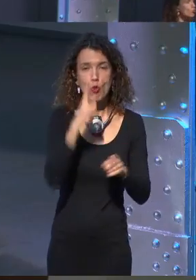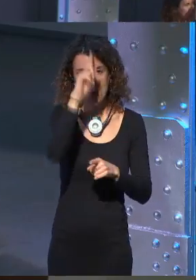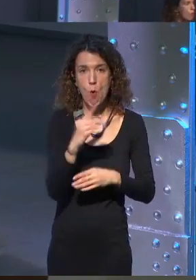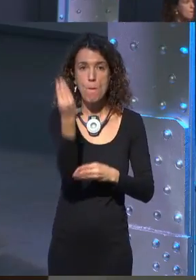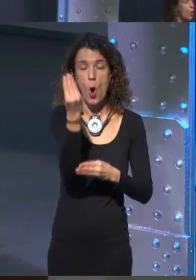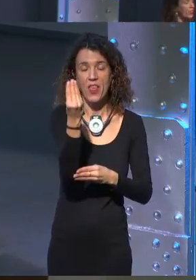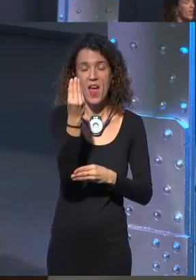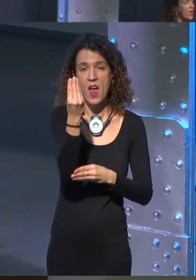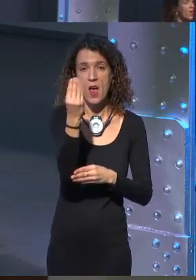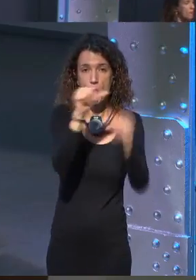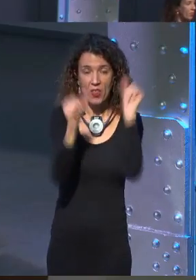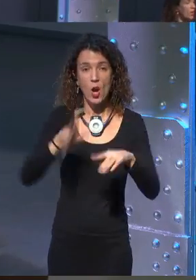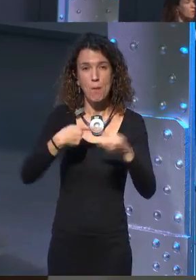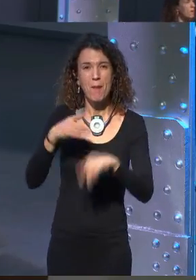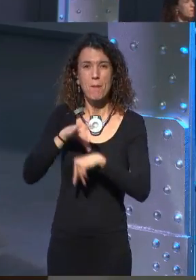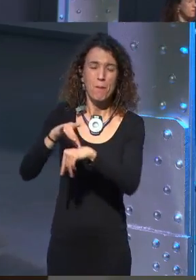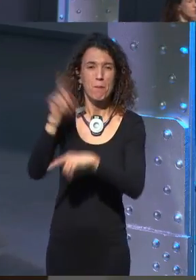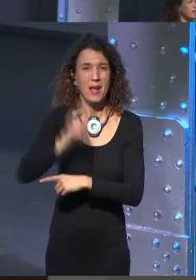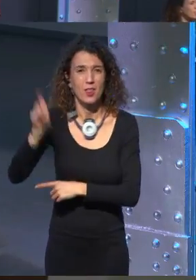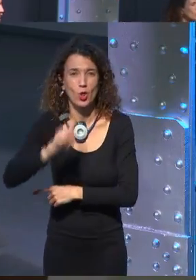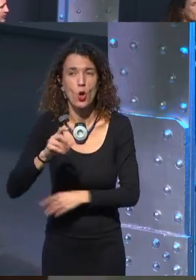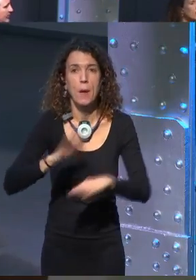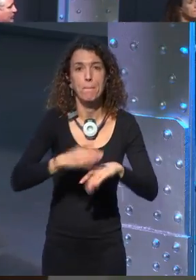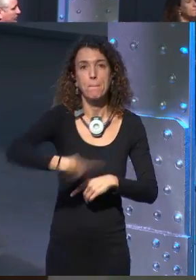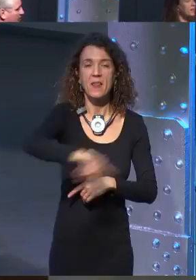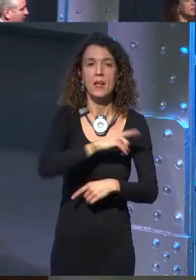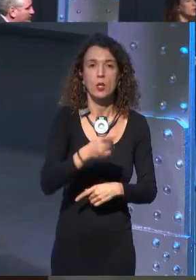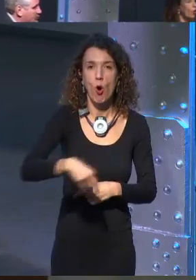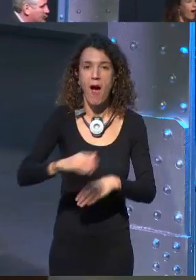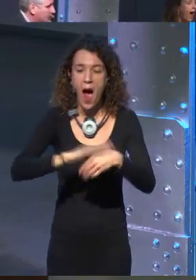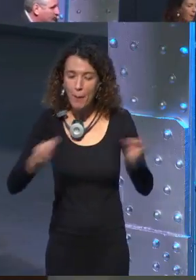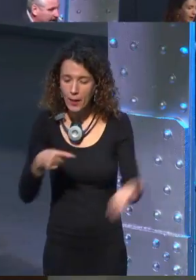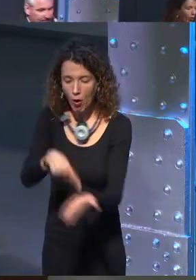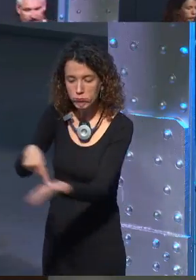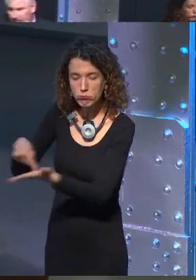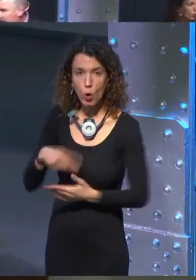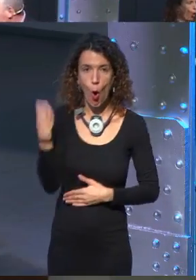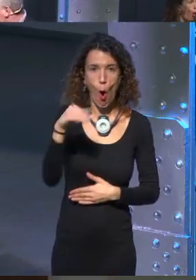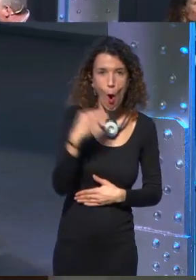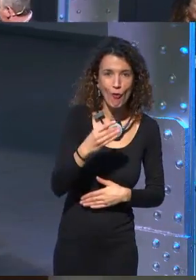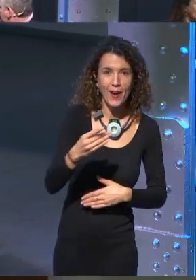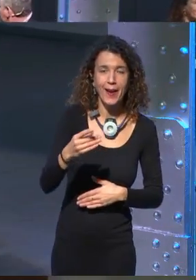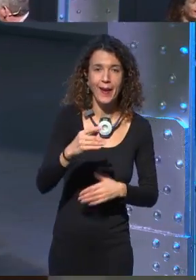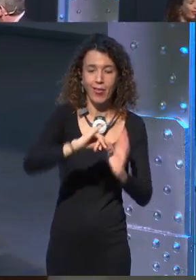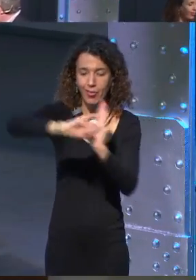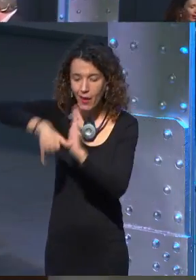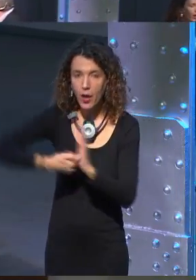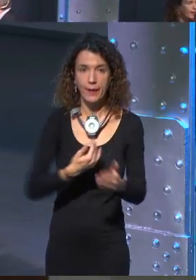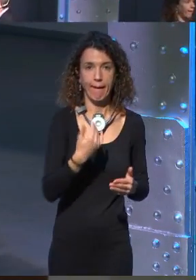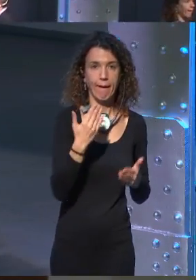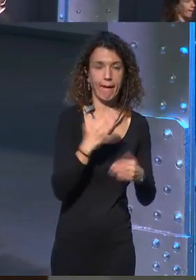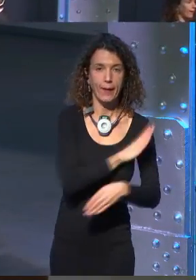can't ask things of our youth, our children, our friends, those we mentor, that we don't do ourselves. We have to lead by